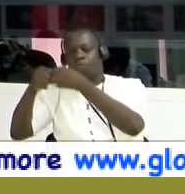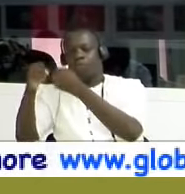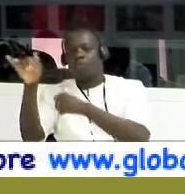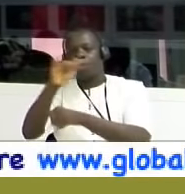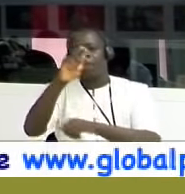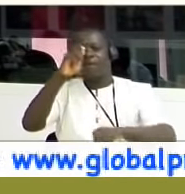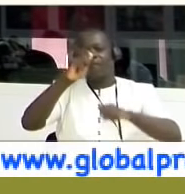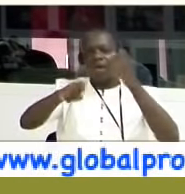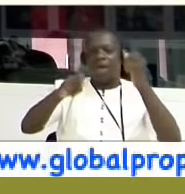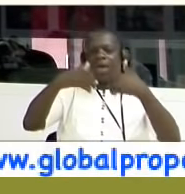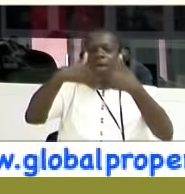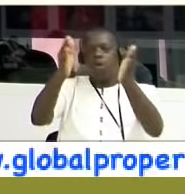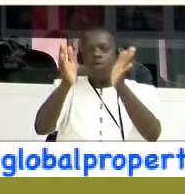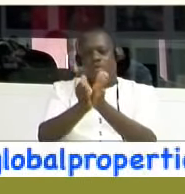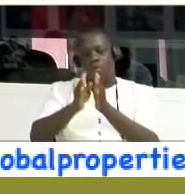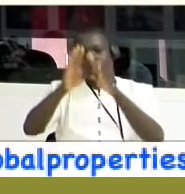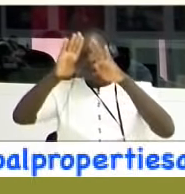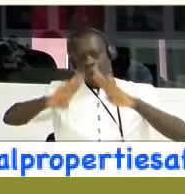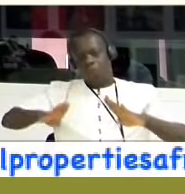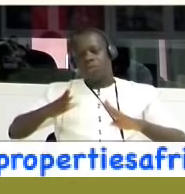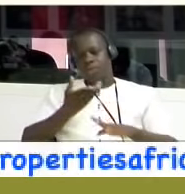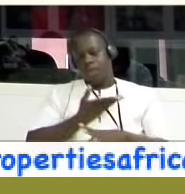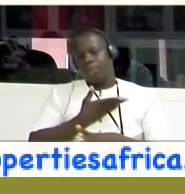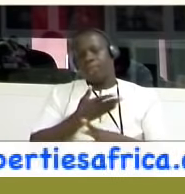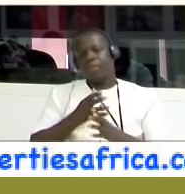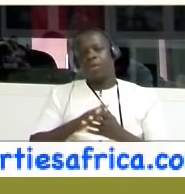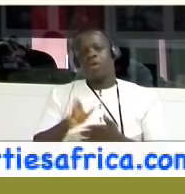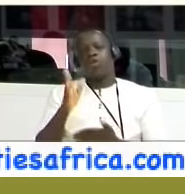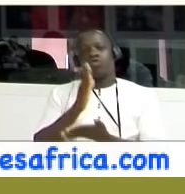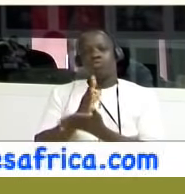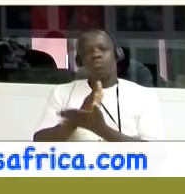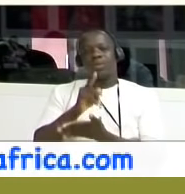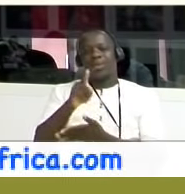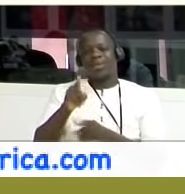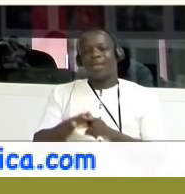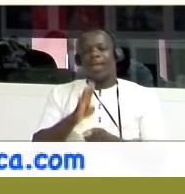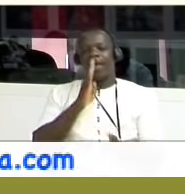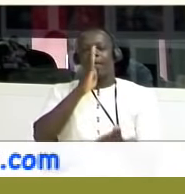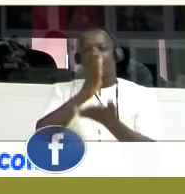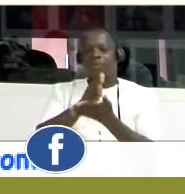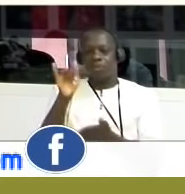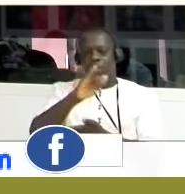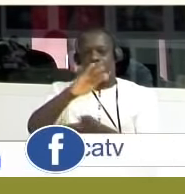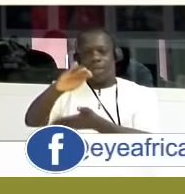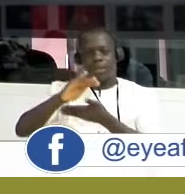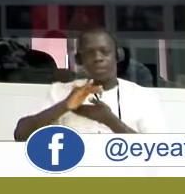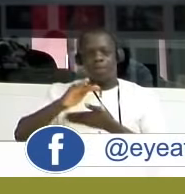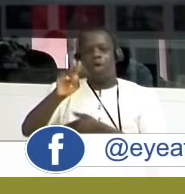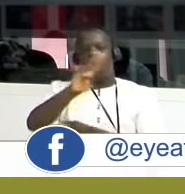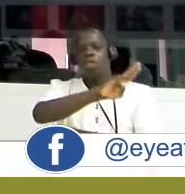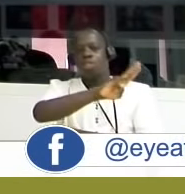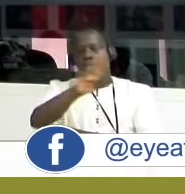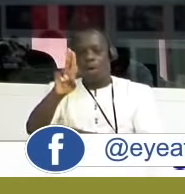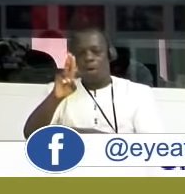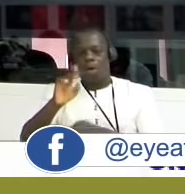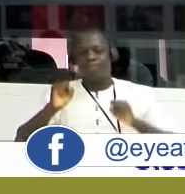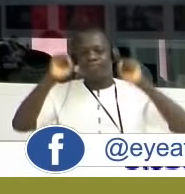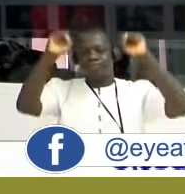And indeed, that's the evidence that we have received, that none of the protesters were injured or none of them were